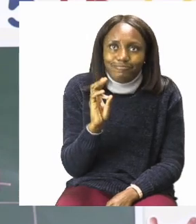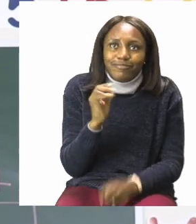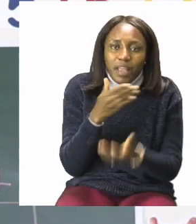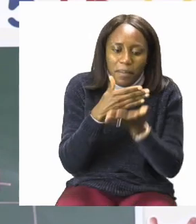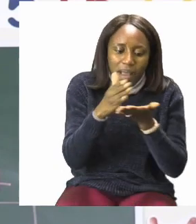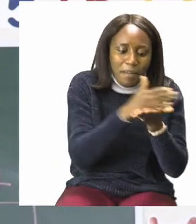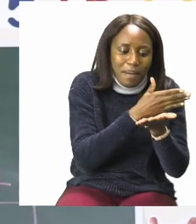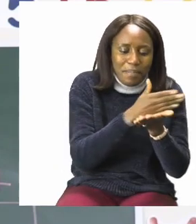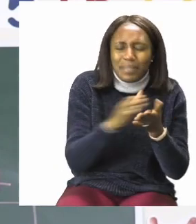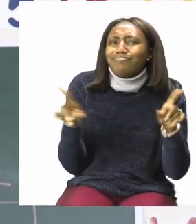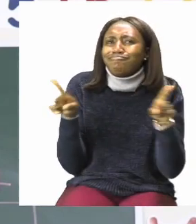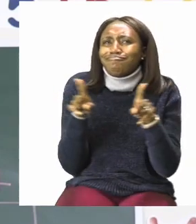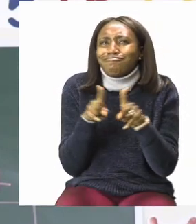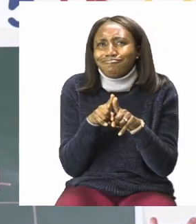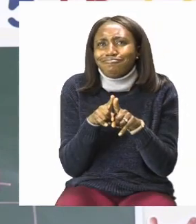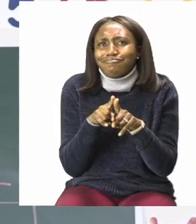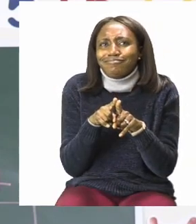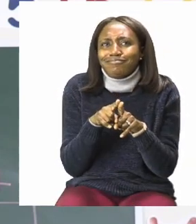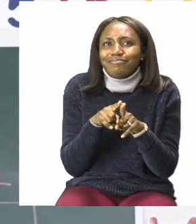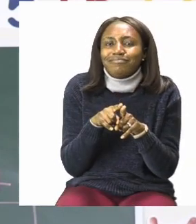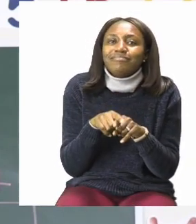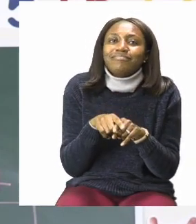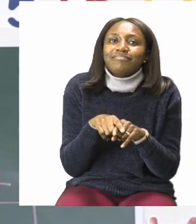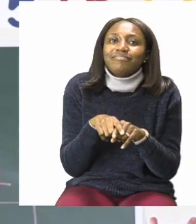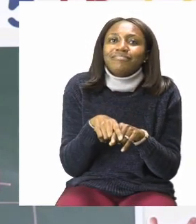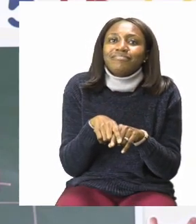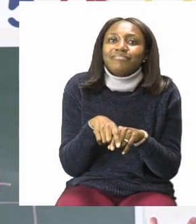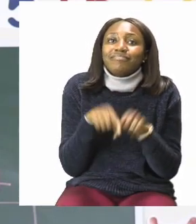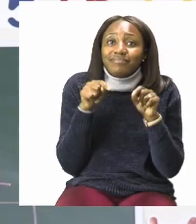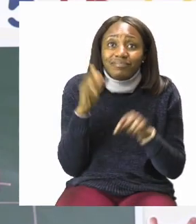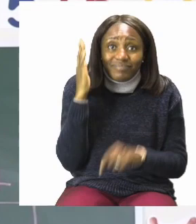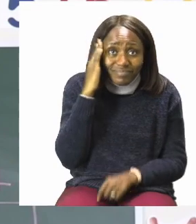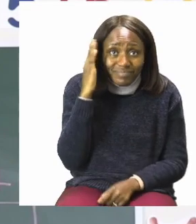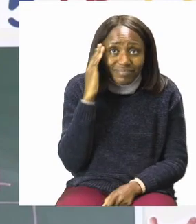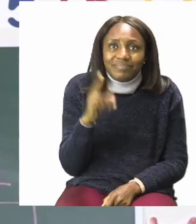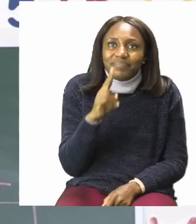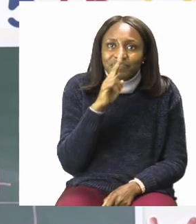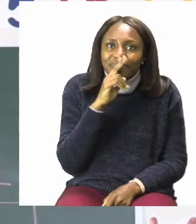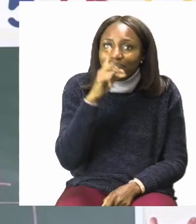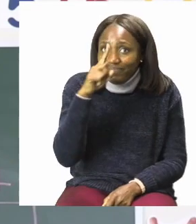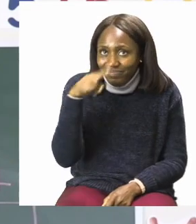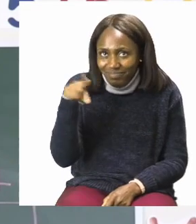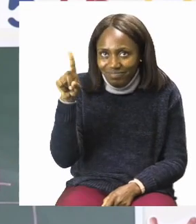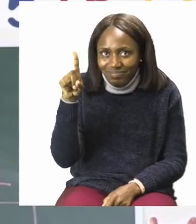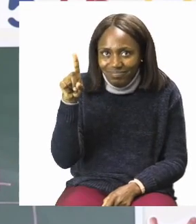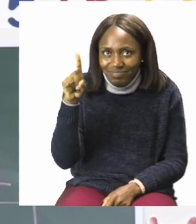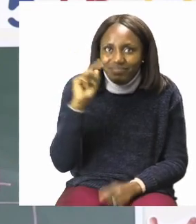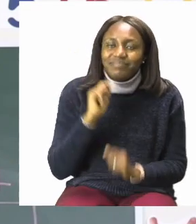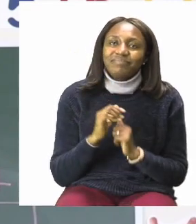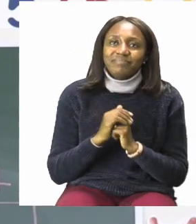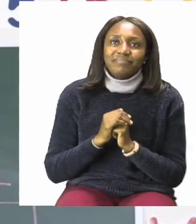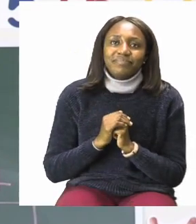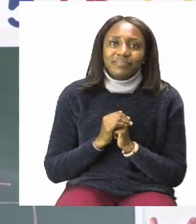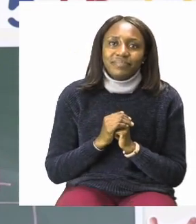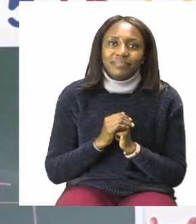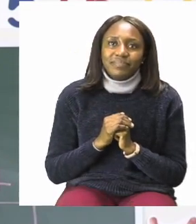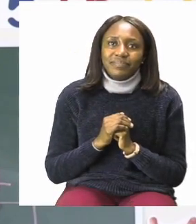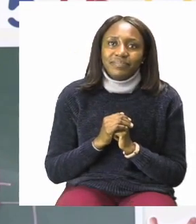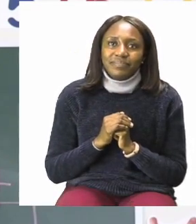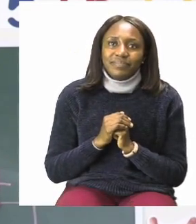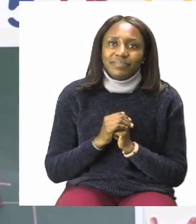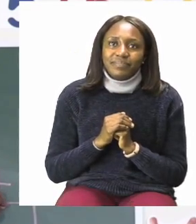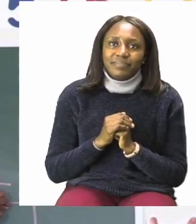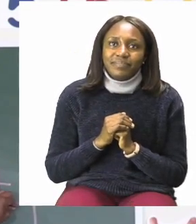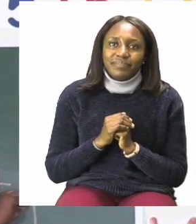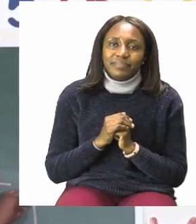7. So this is how you know that 28 divided by 4 will give